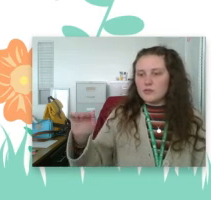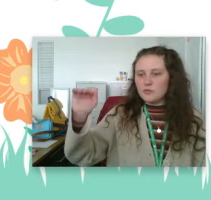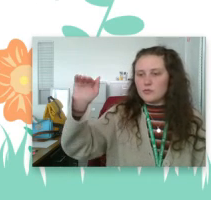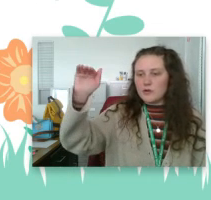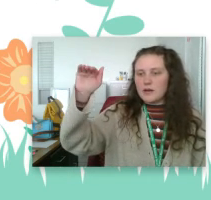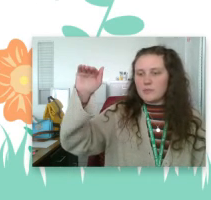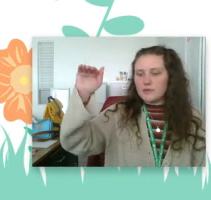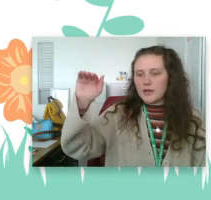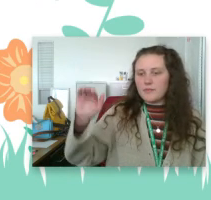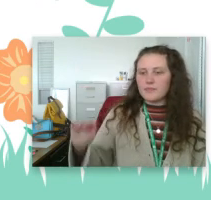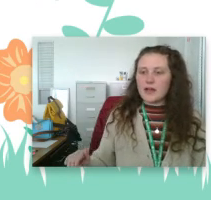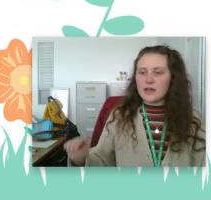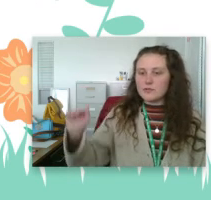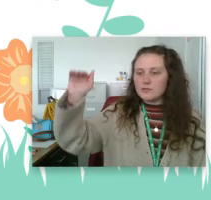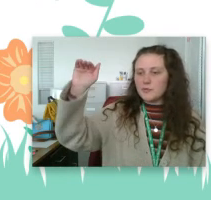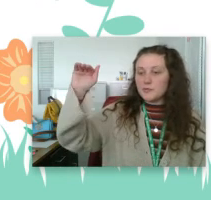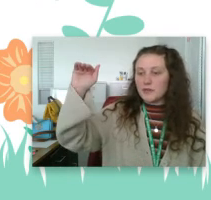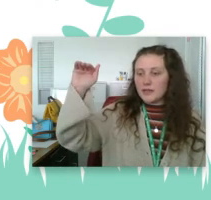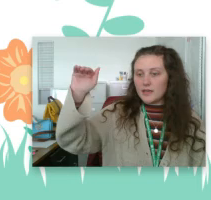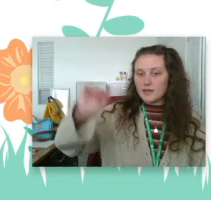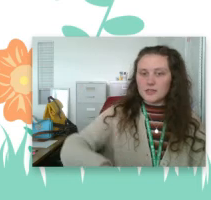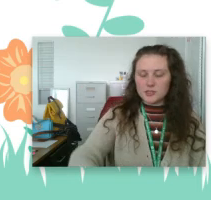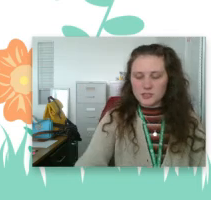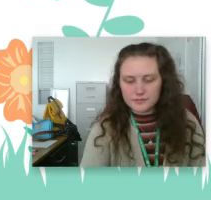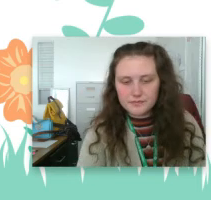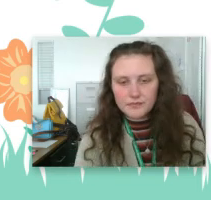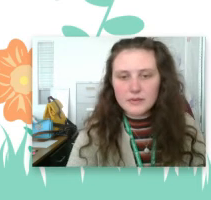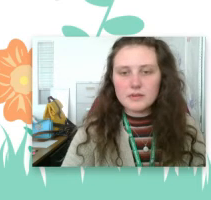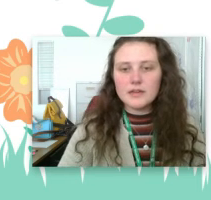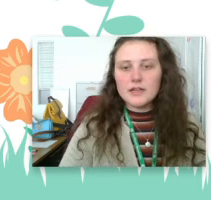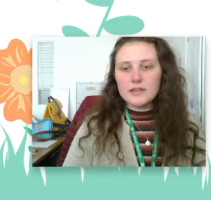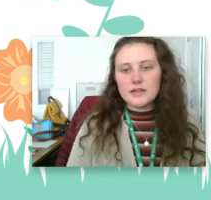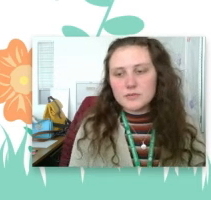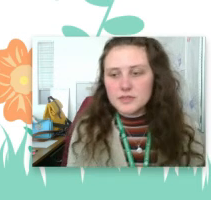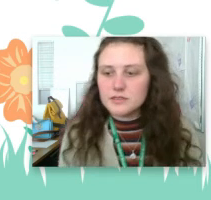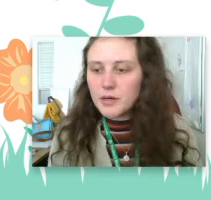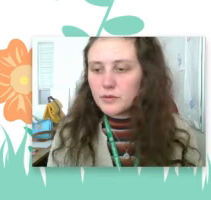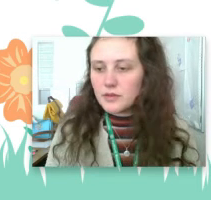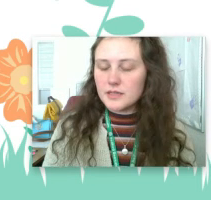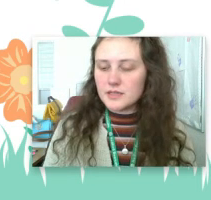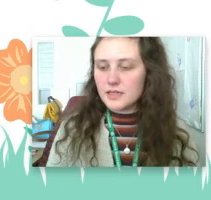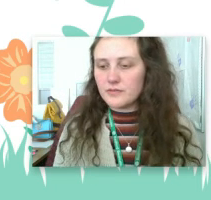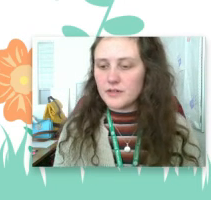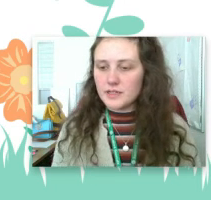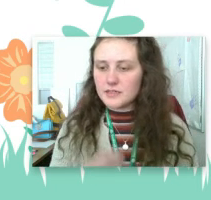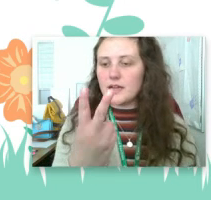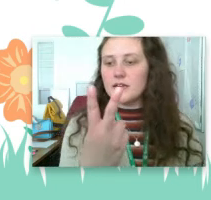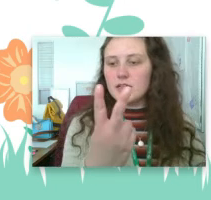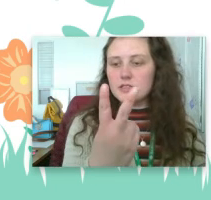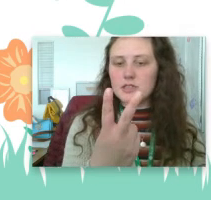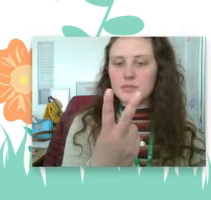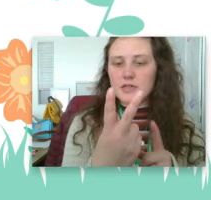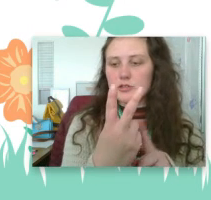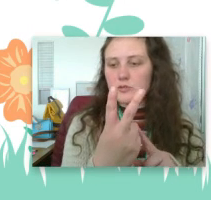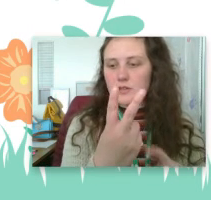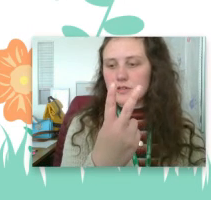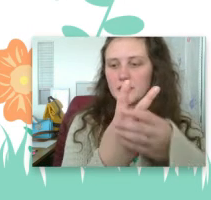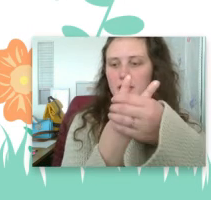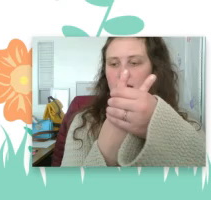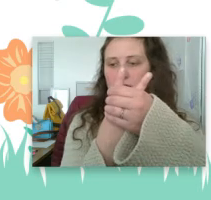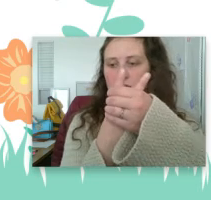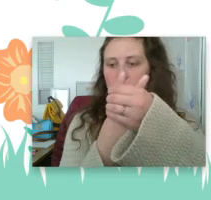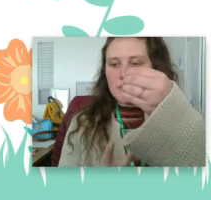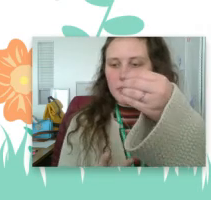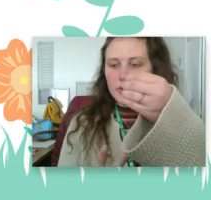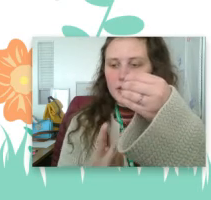kid, you grow up, okay? I grew up speaking English. The next one is both. This kind of a funny sign. So you're going to make a 2